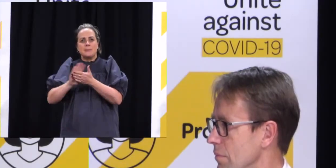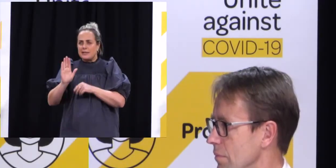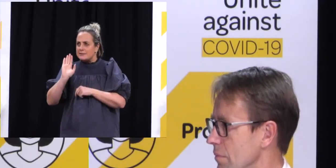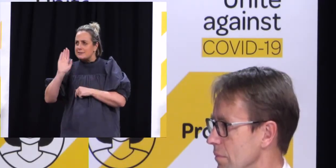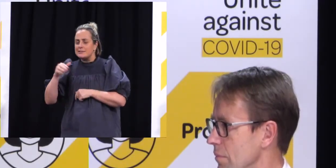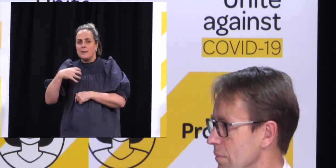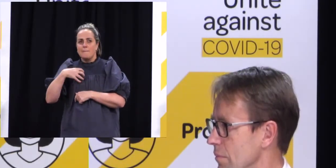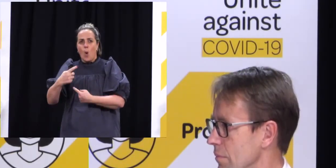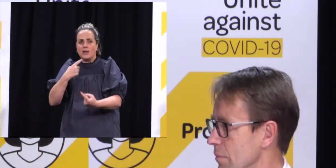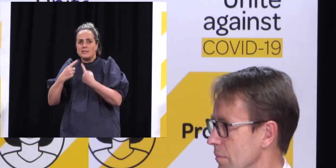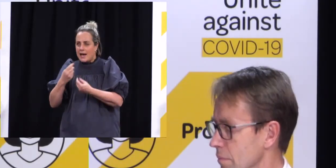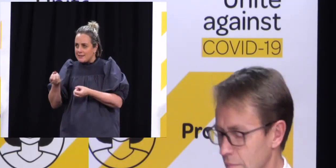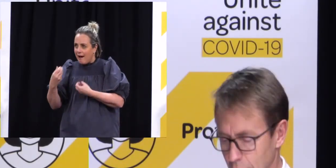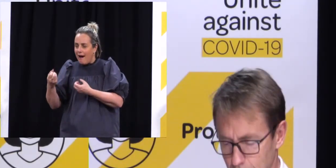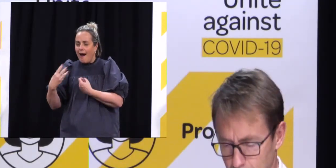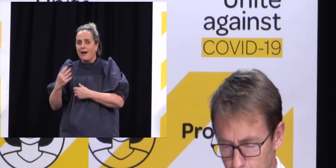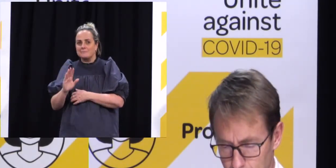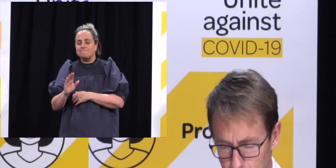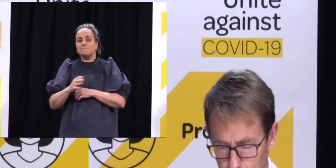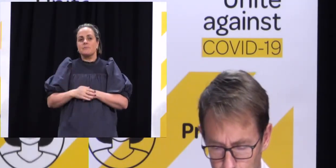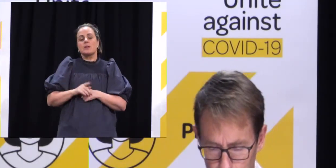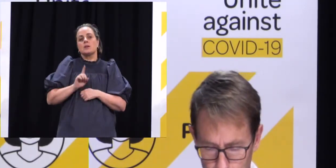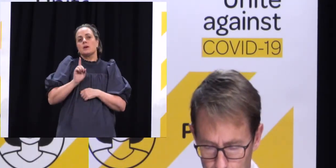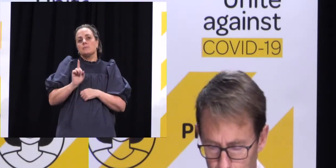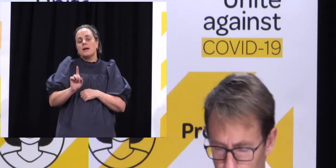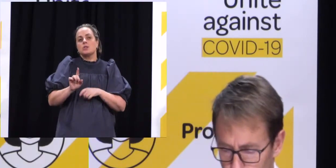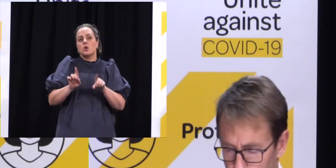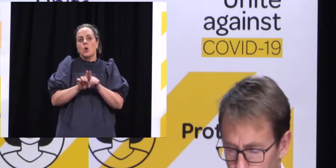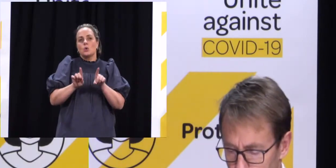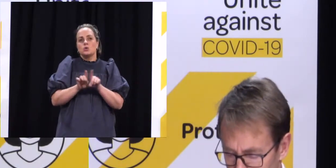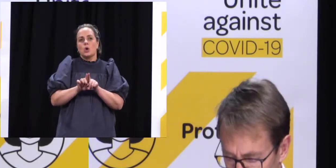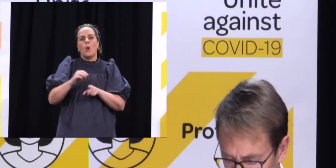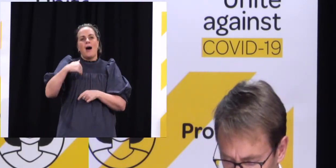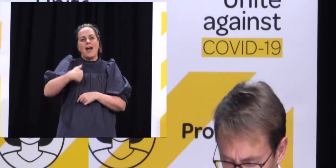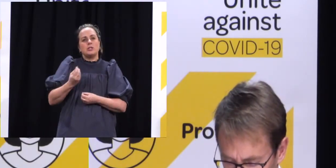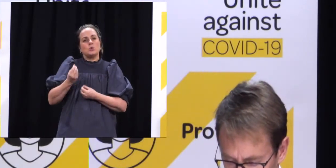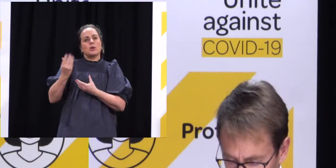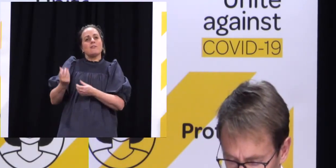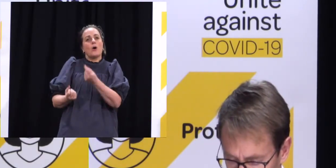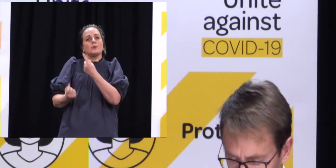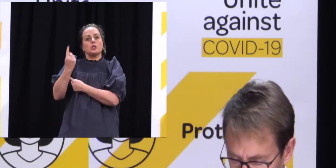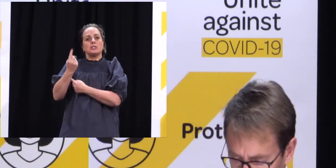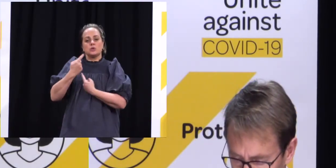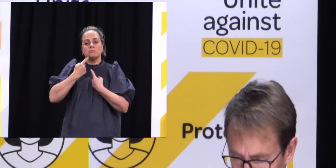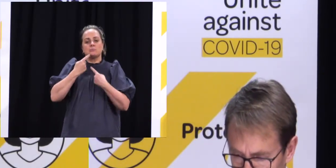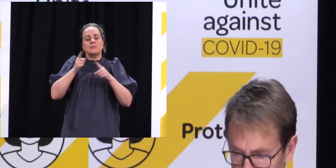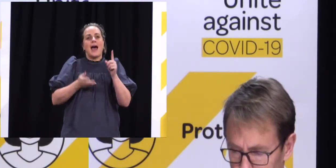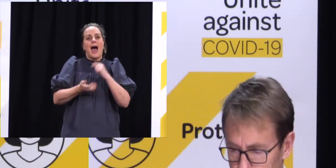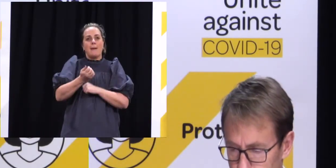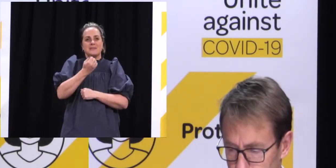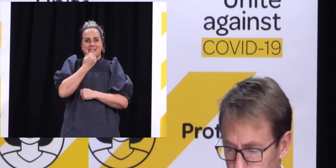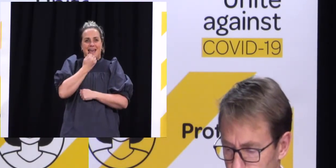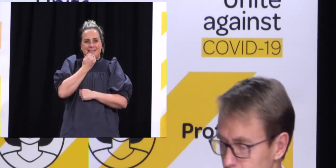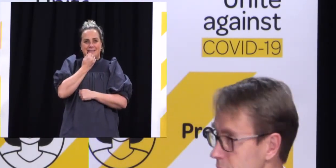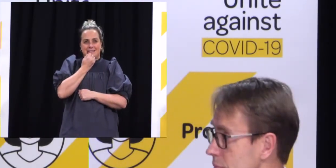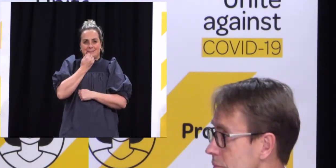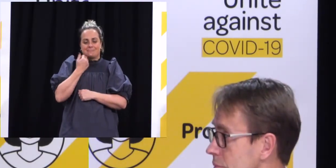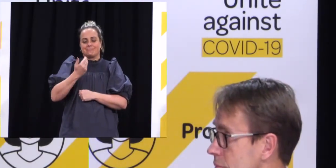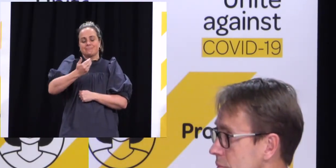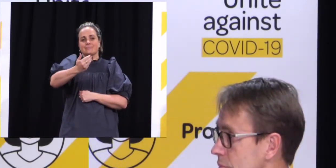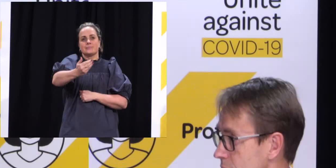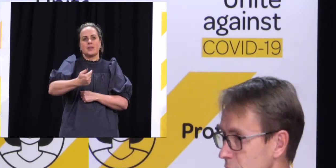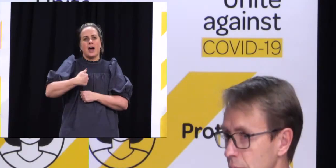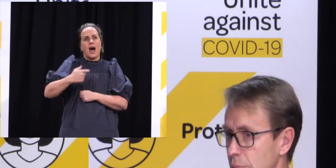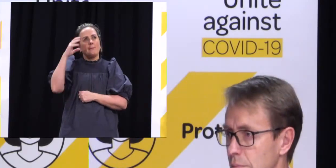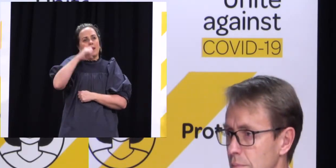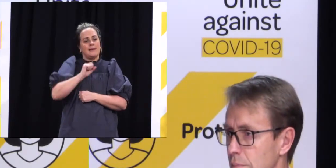data. But also what would be useful, I think, is actually if I give him the opportunity to give you an update at the podium, and my recollection is that we are doing that